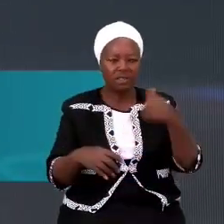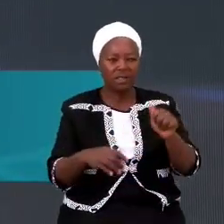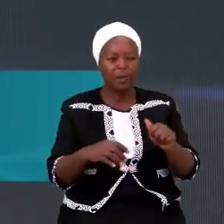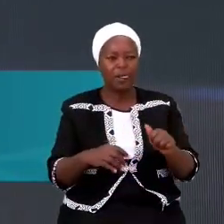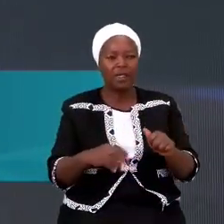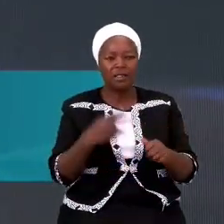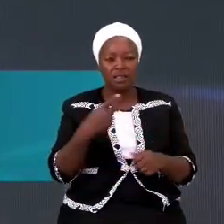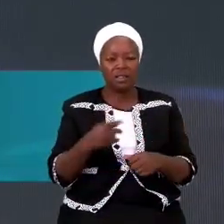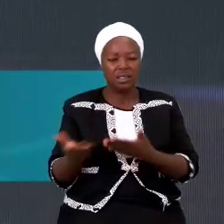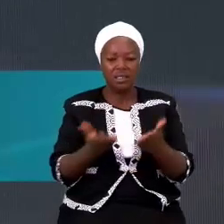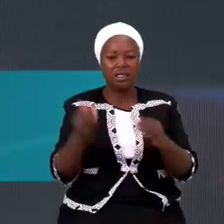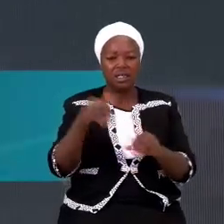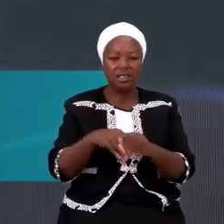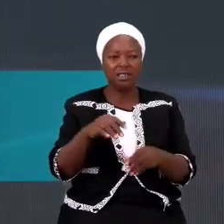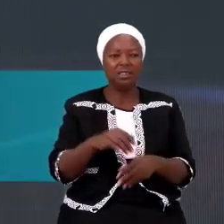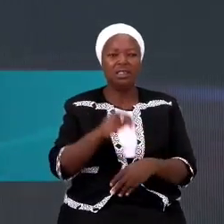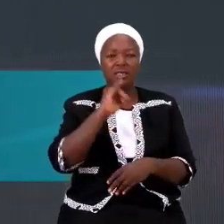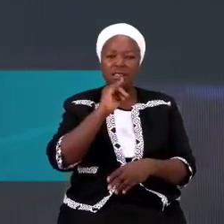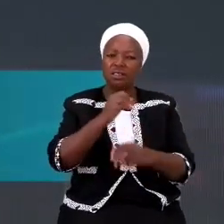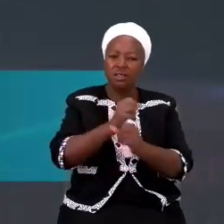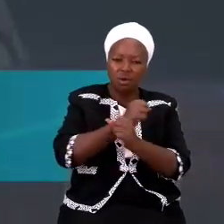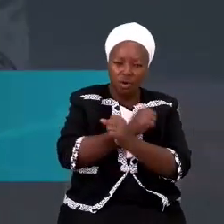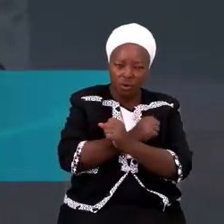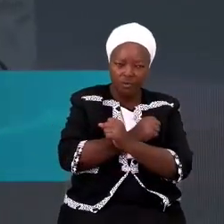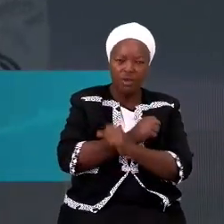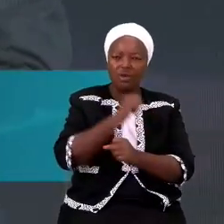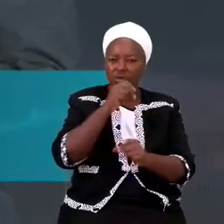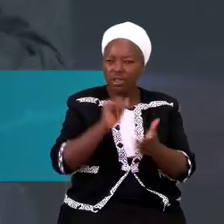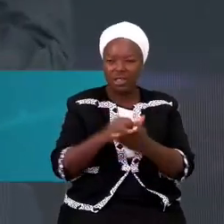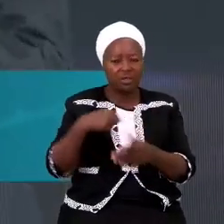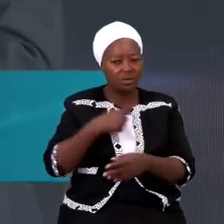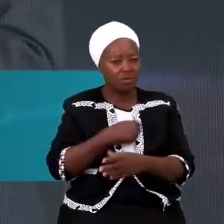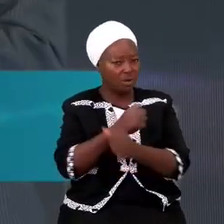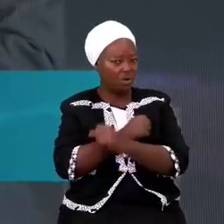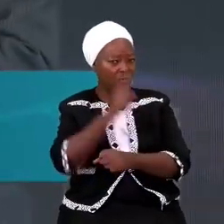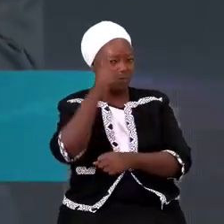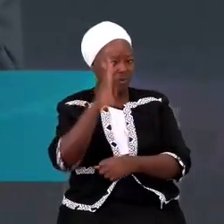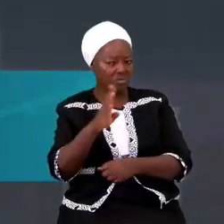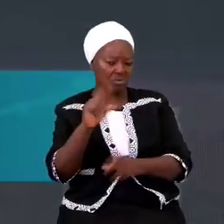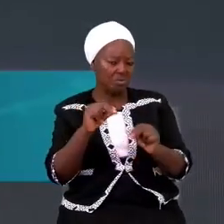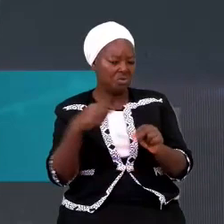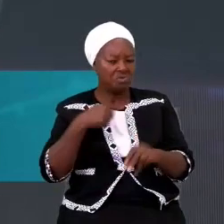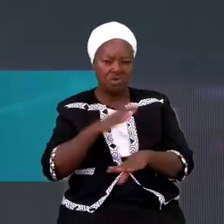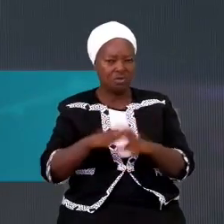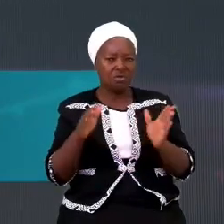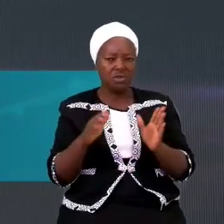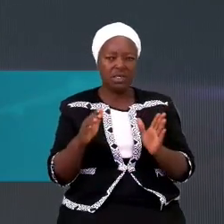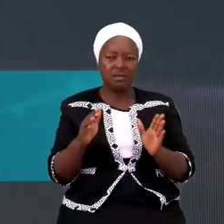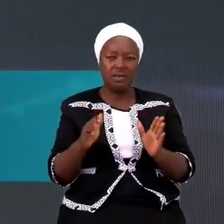didn't. But that he loved us and he sent his Son to be